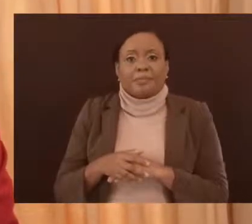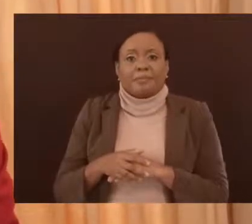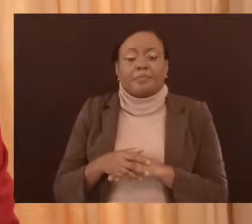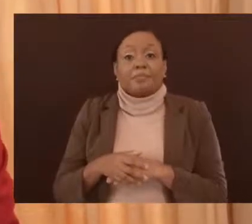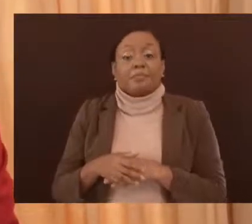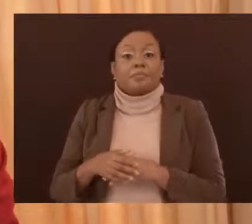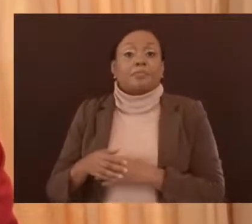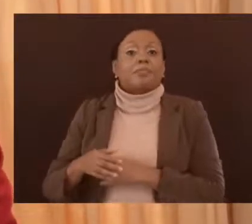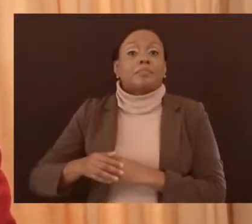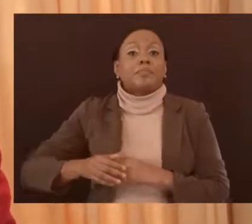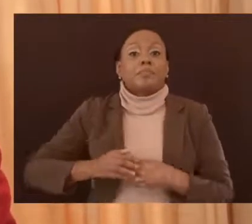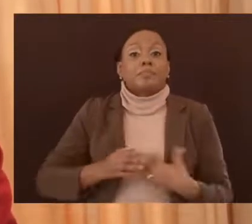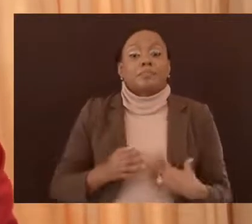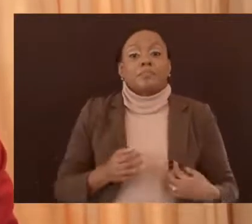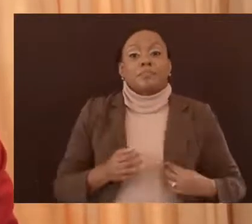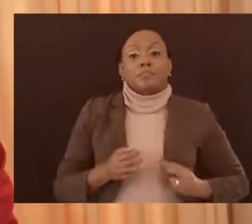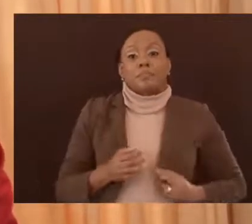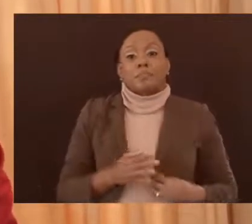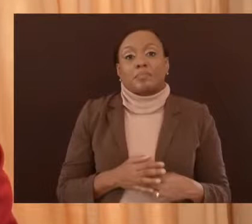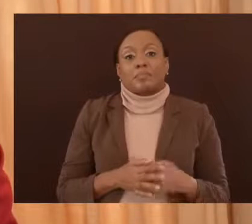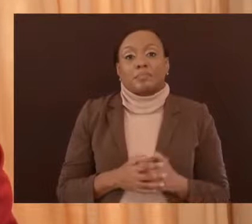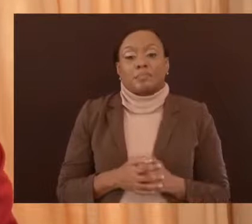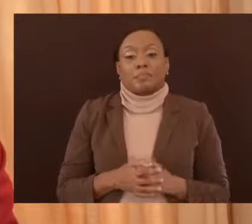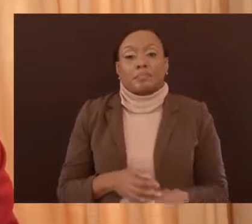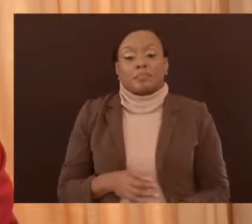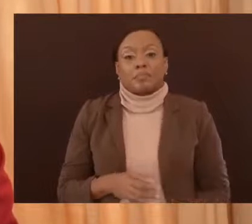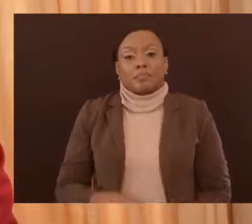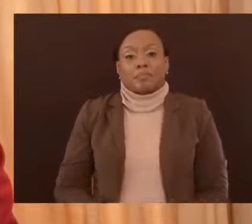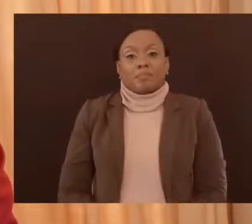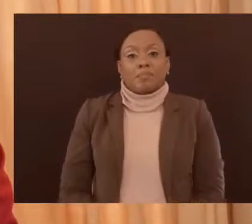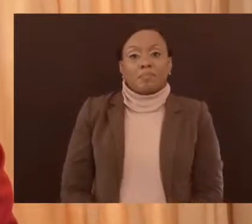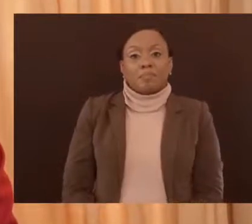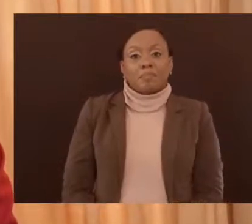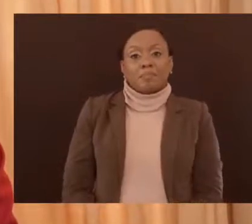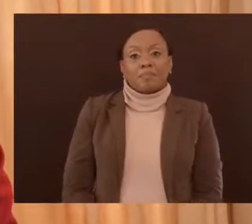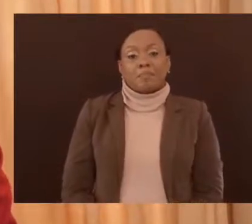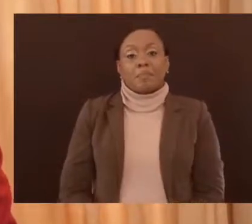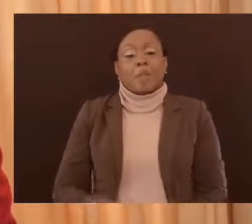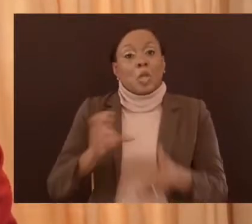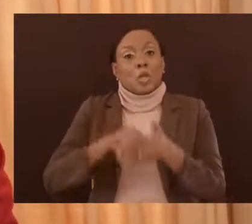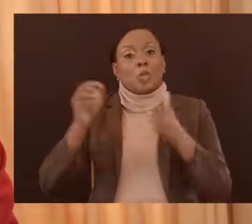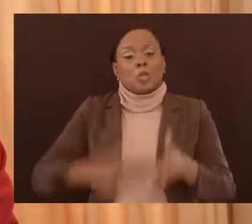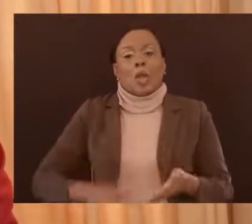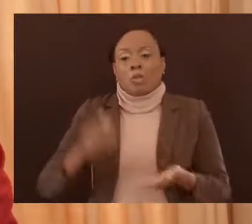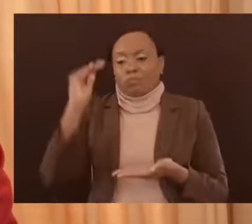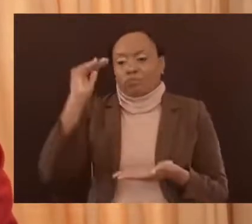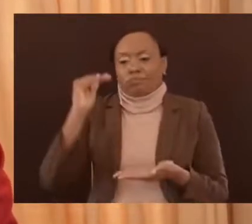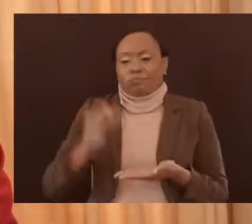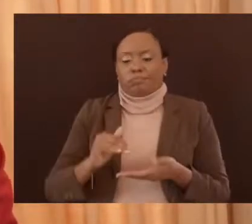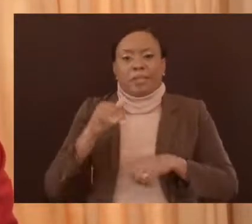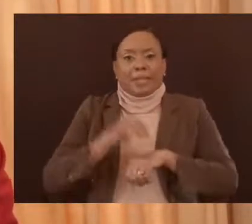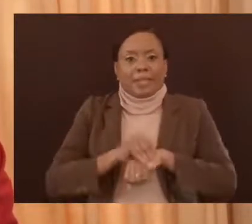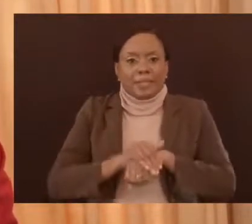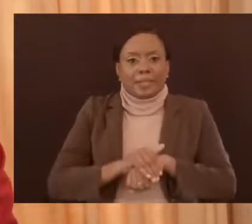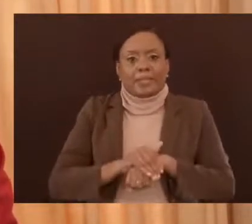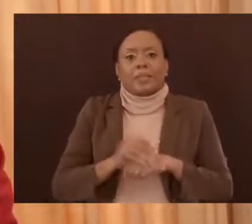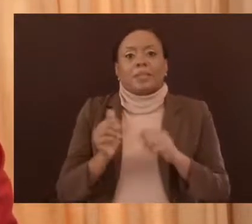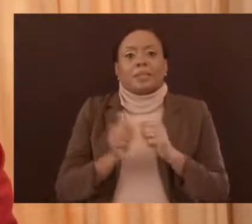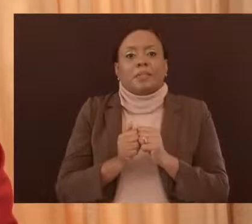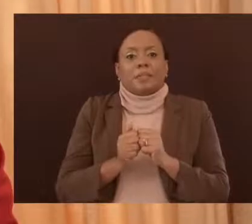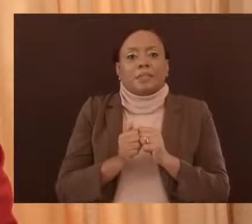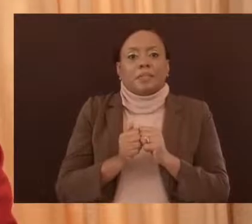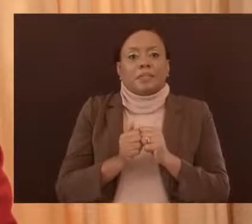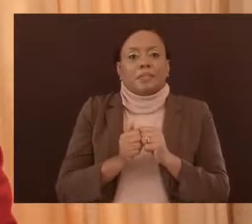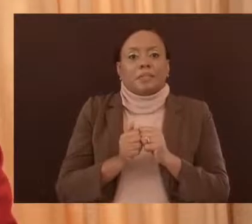school performance, the decline in the students' overall performance in English is also seen in the number of public schools which